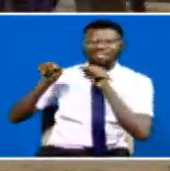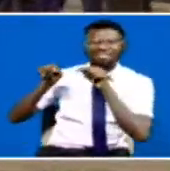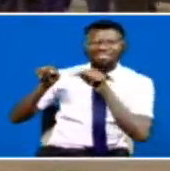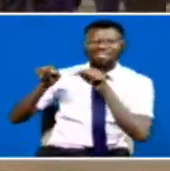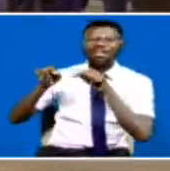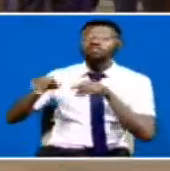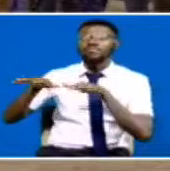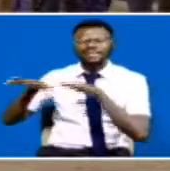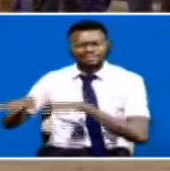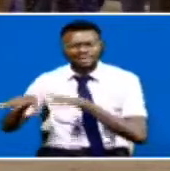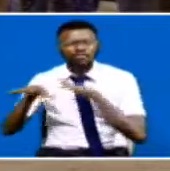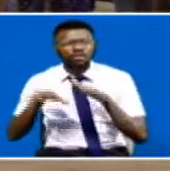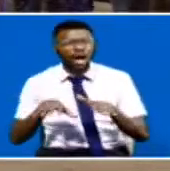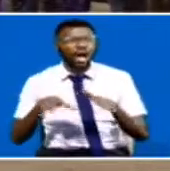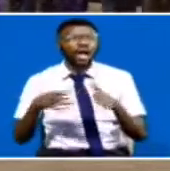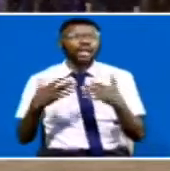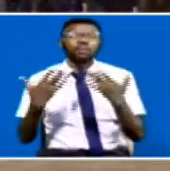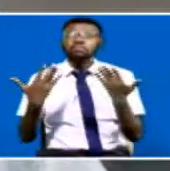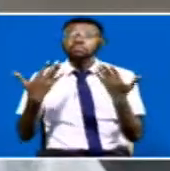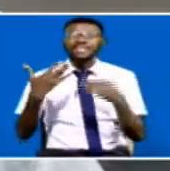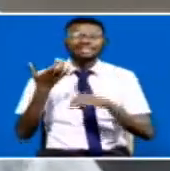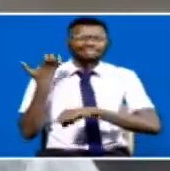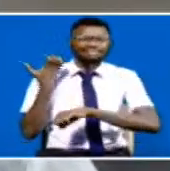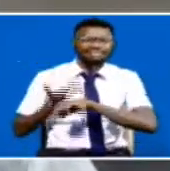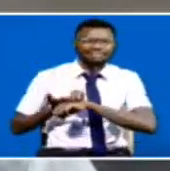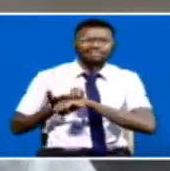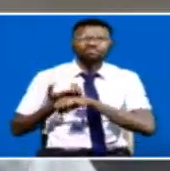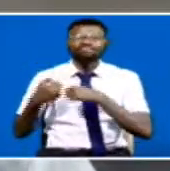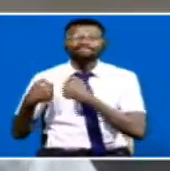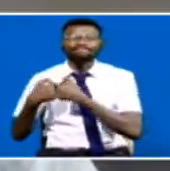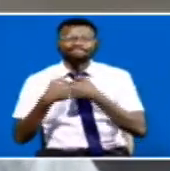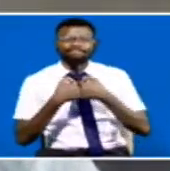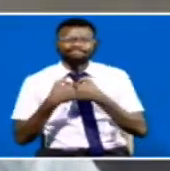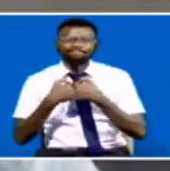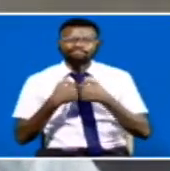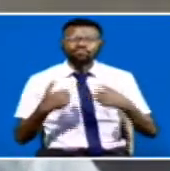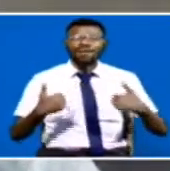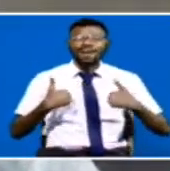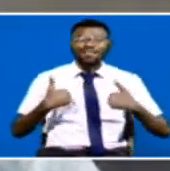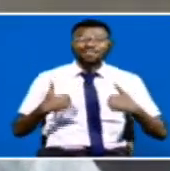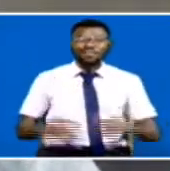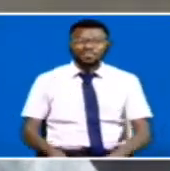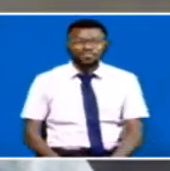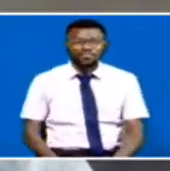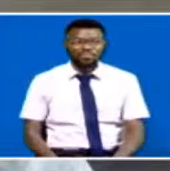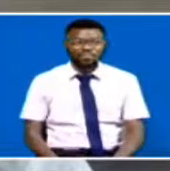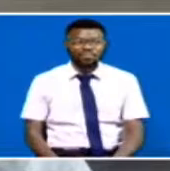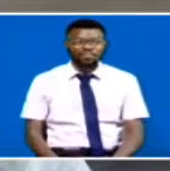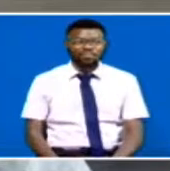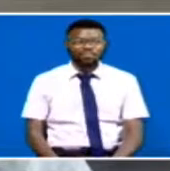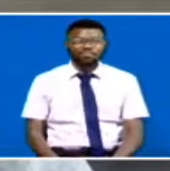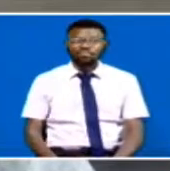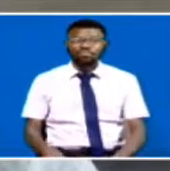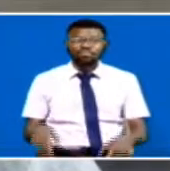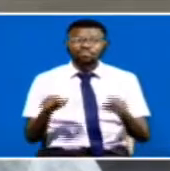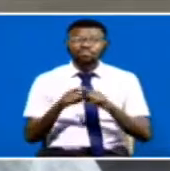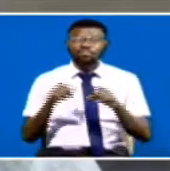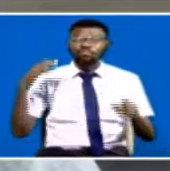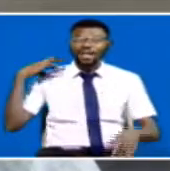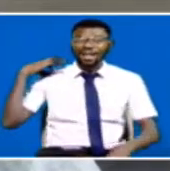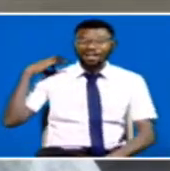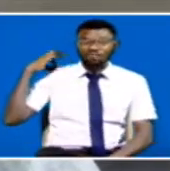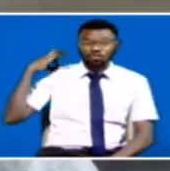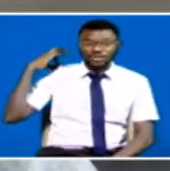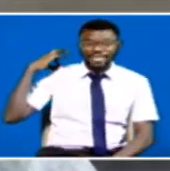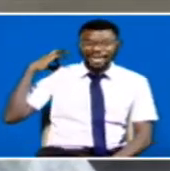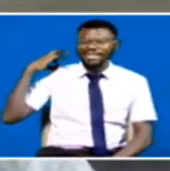them exposed to even more hardships. As CCGD, we've trained community health volunteers